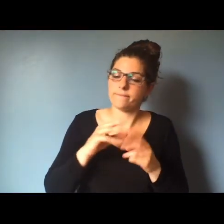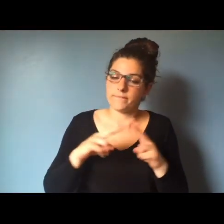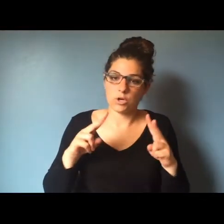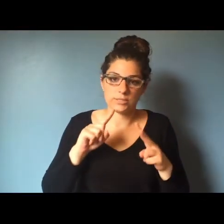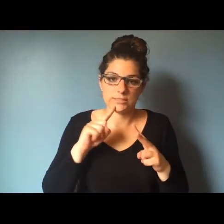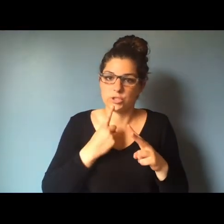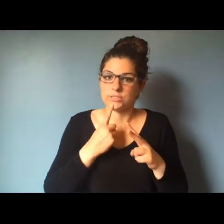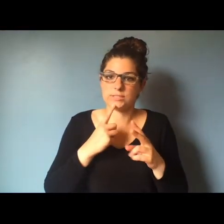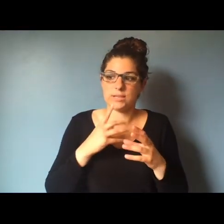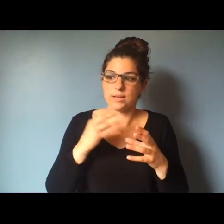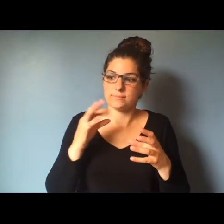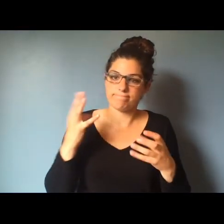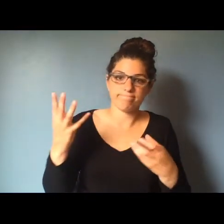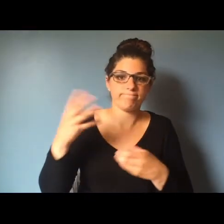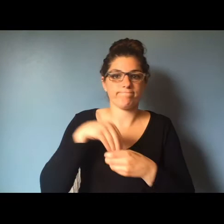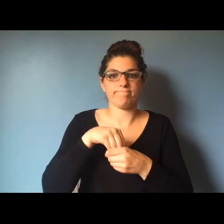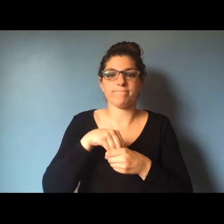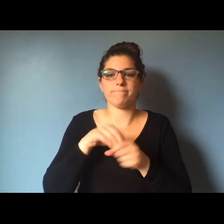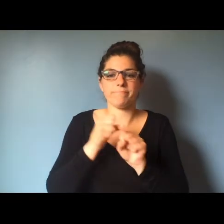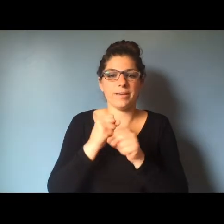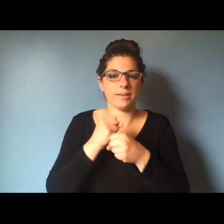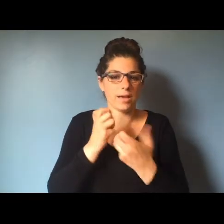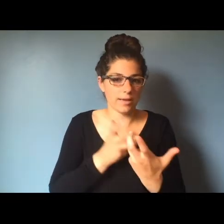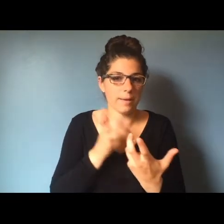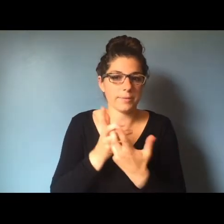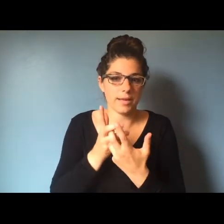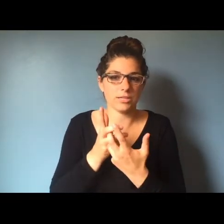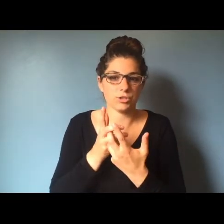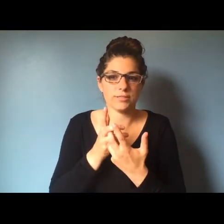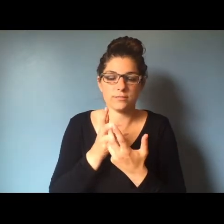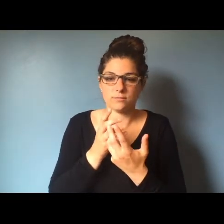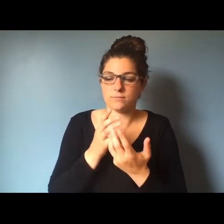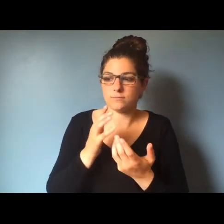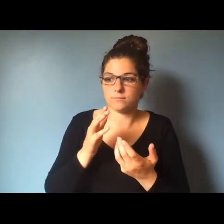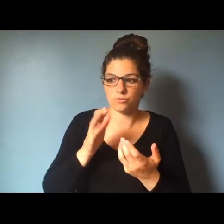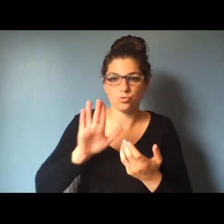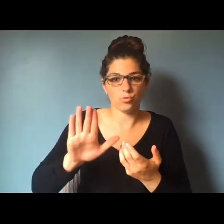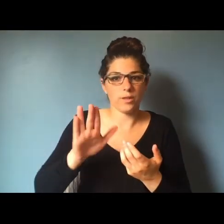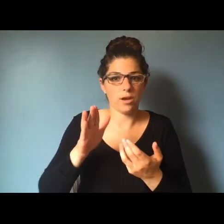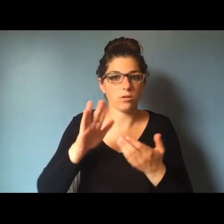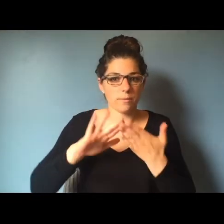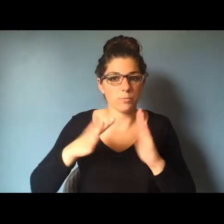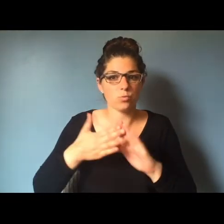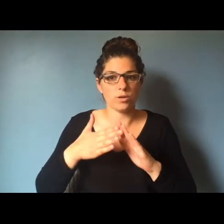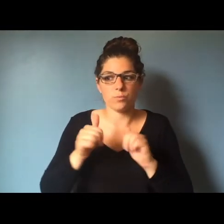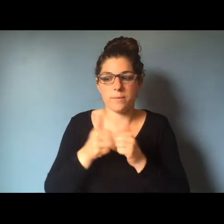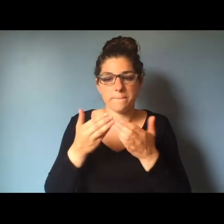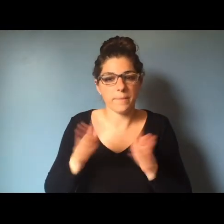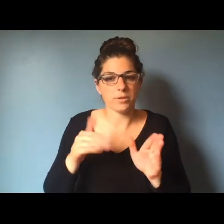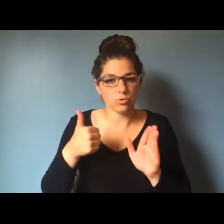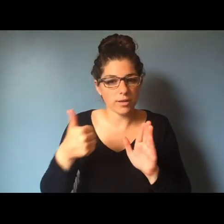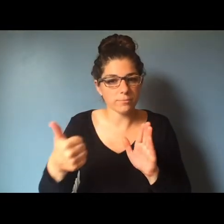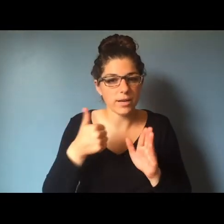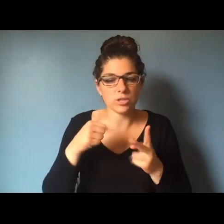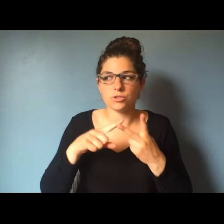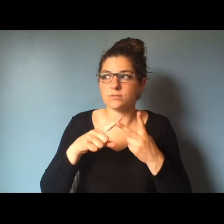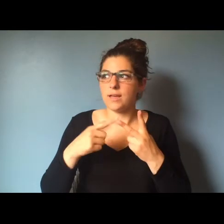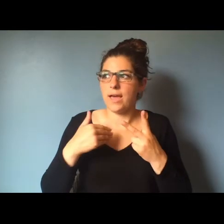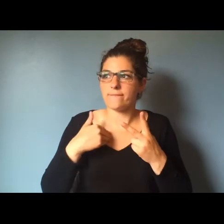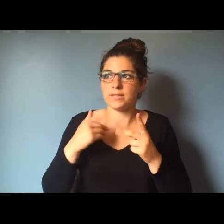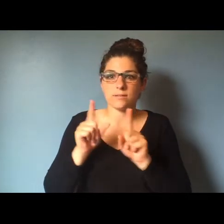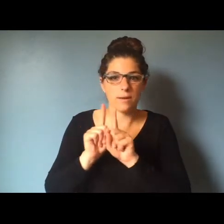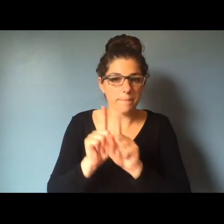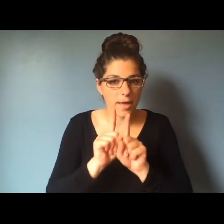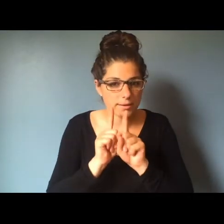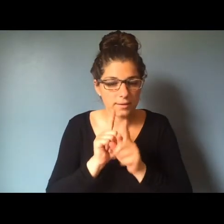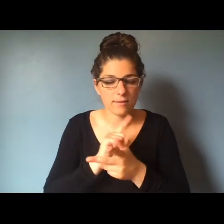seriously, as they make accommodations throughout their community in terms of public transportation, in terms of having a companion,